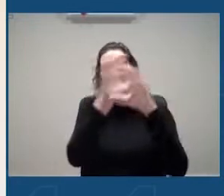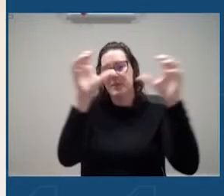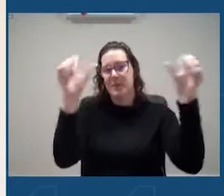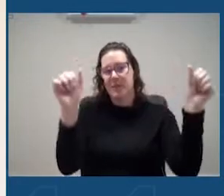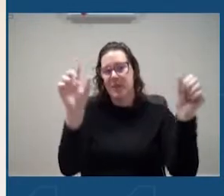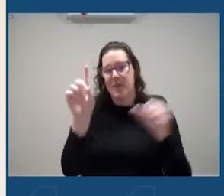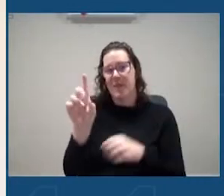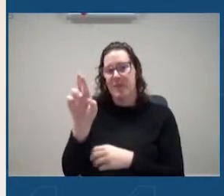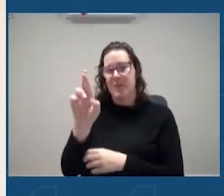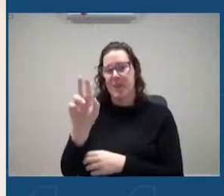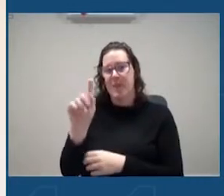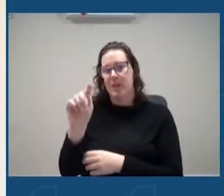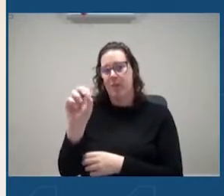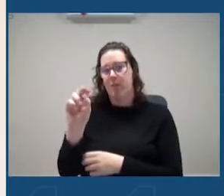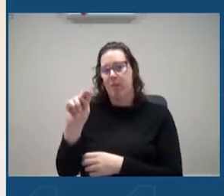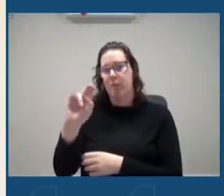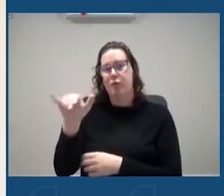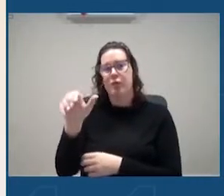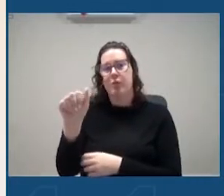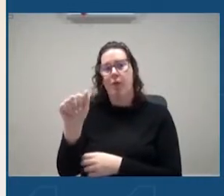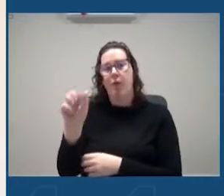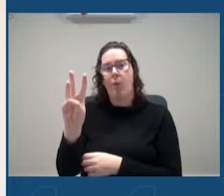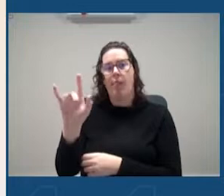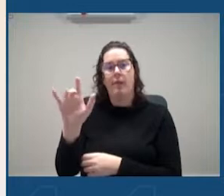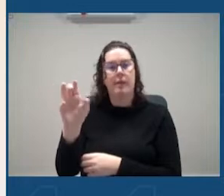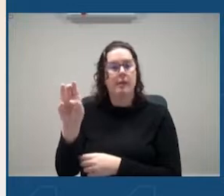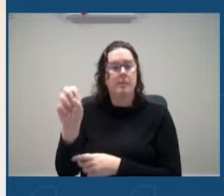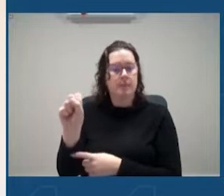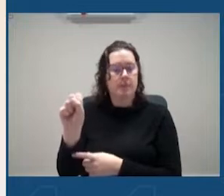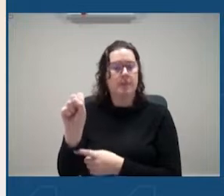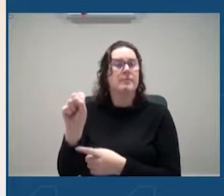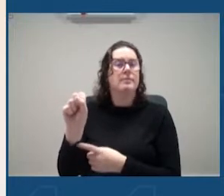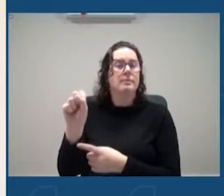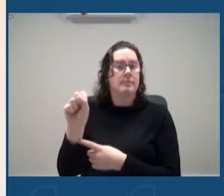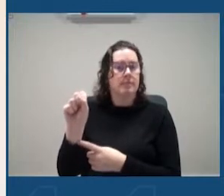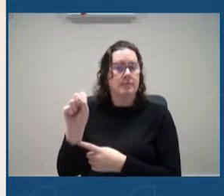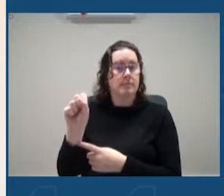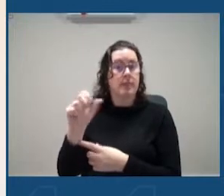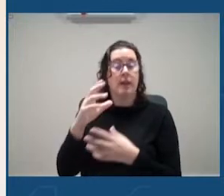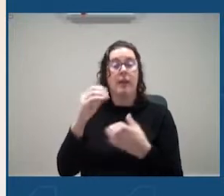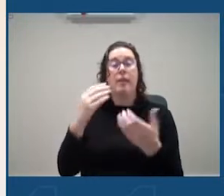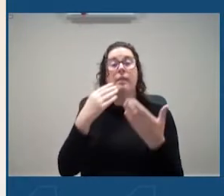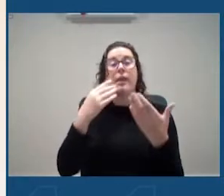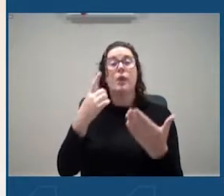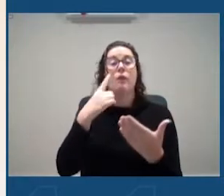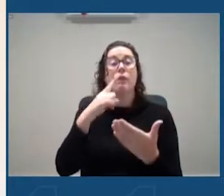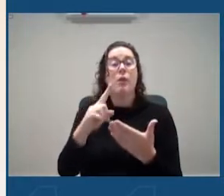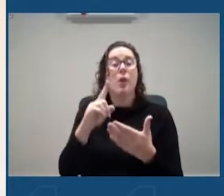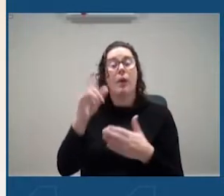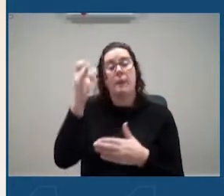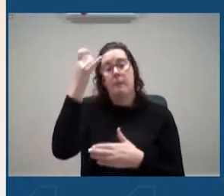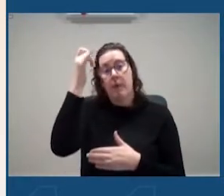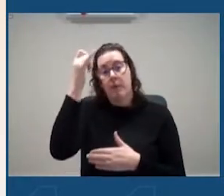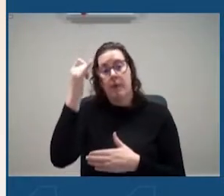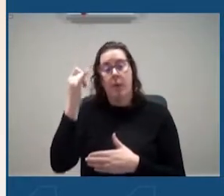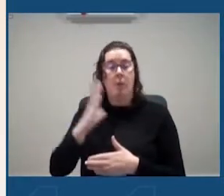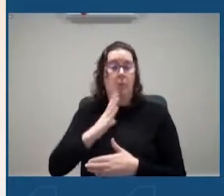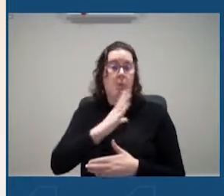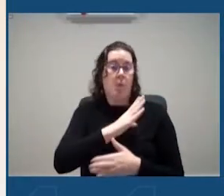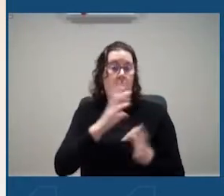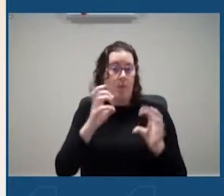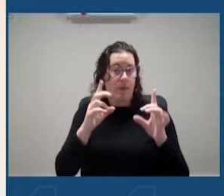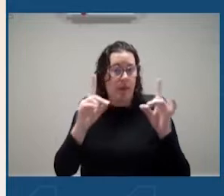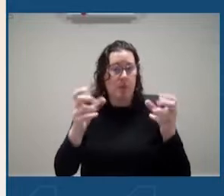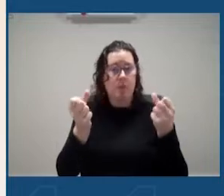Dr. Tanja Williams, and members of the Buffalo Board of Education. A number of them are